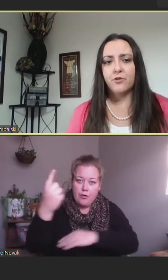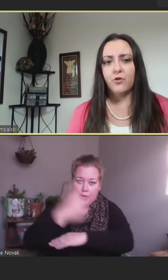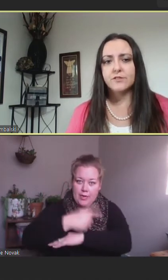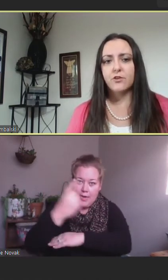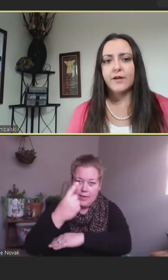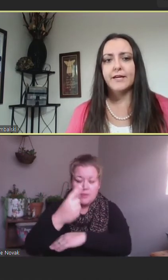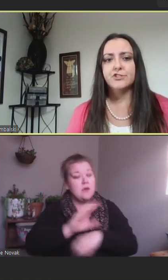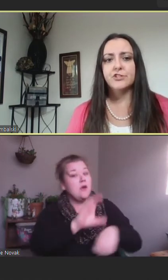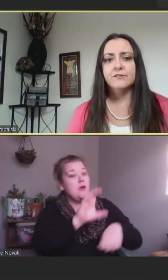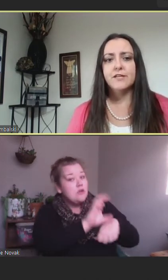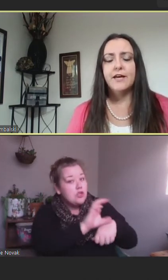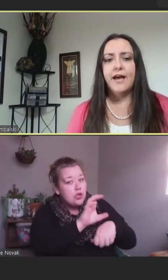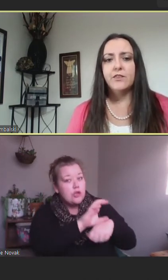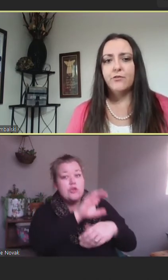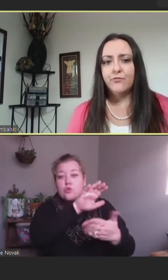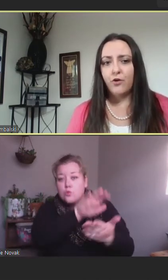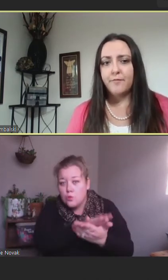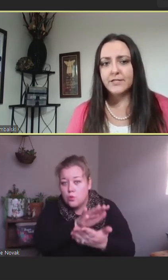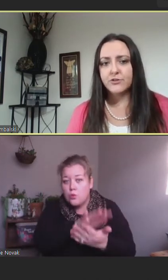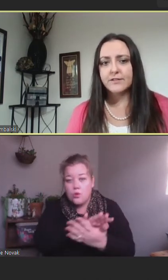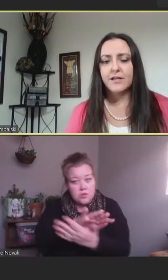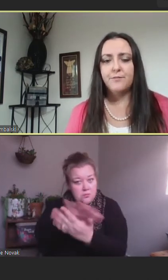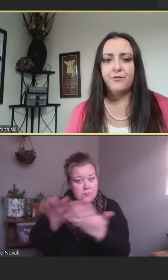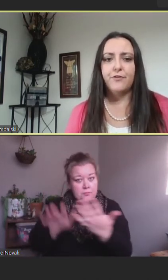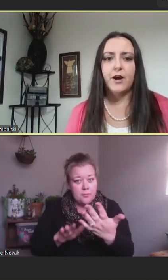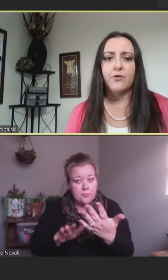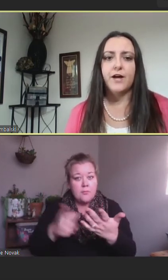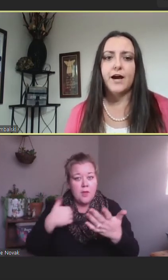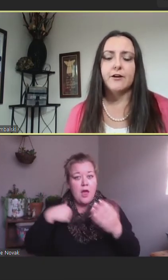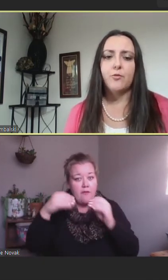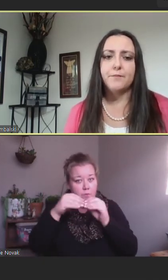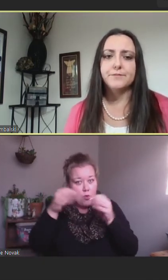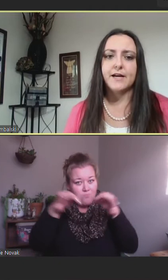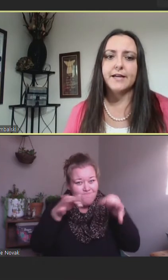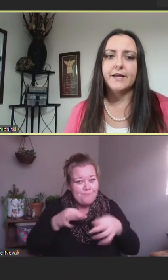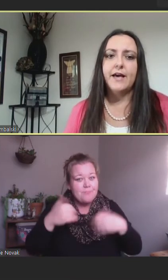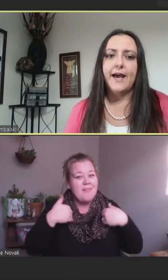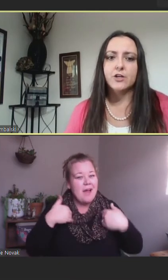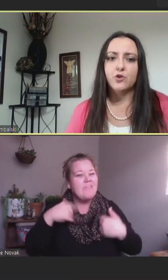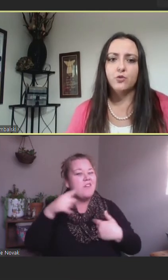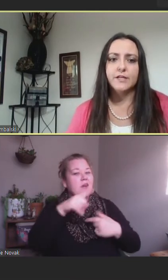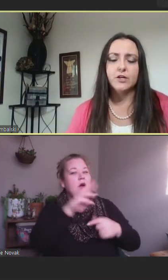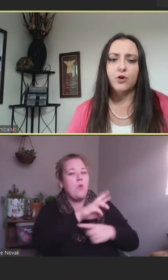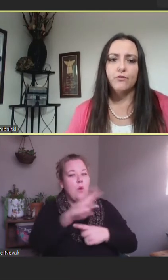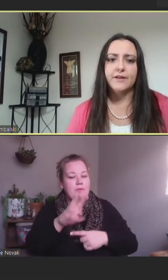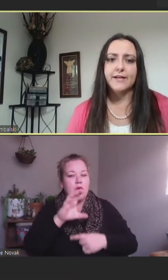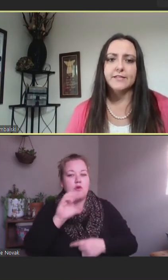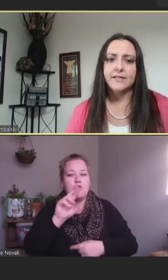for those locations, and the full metrics can be found on our website at